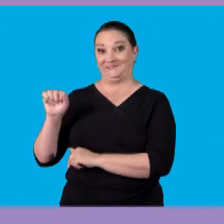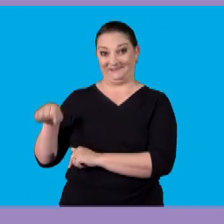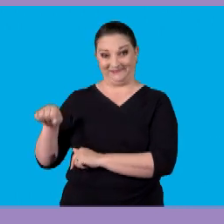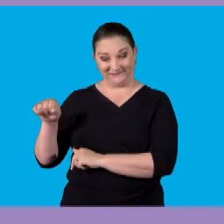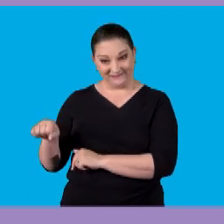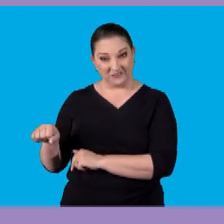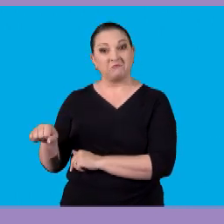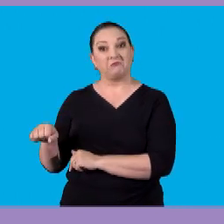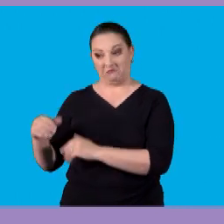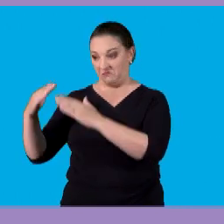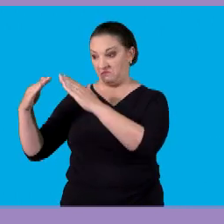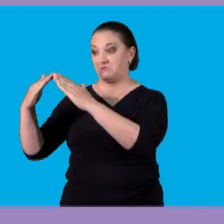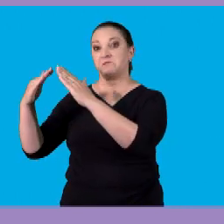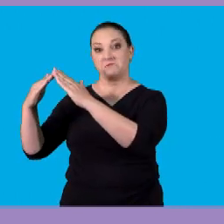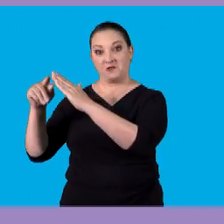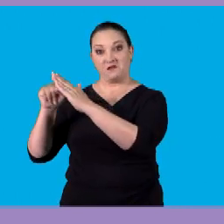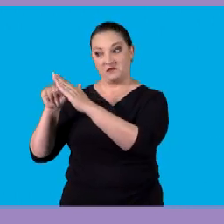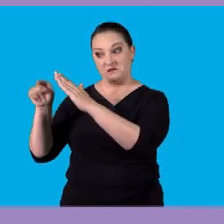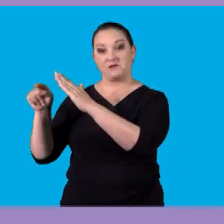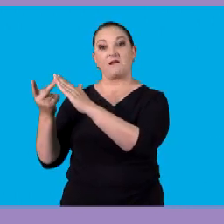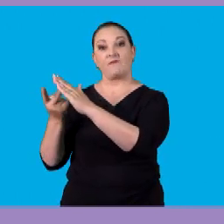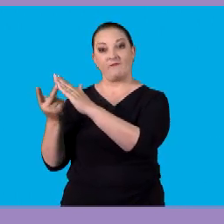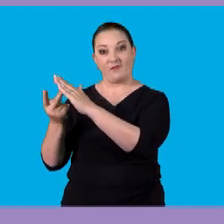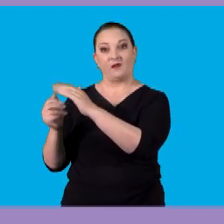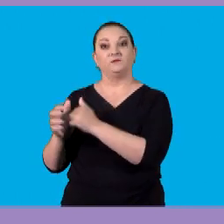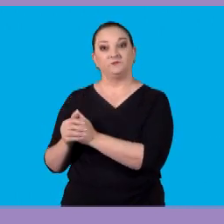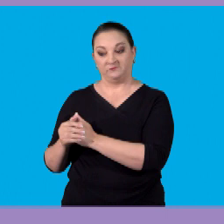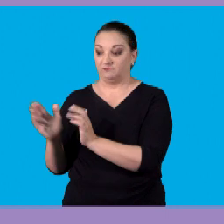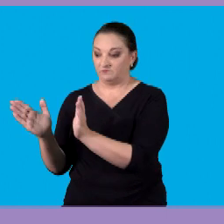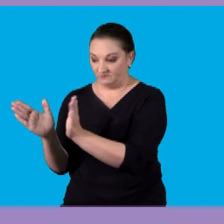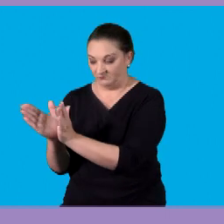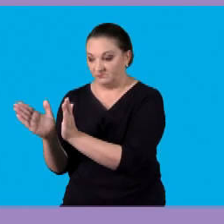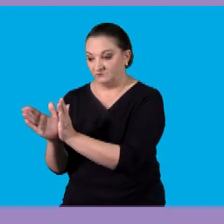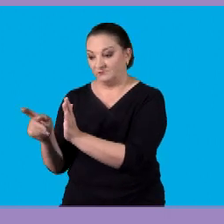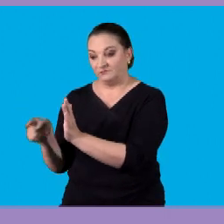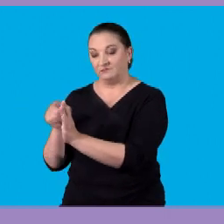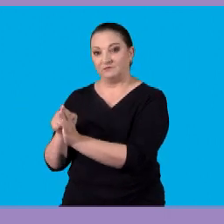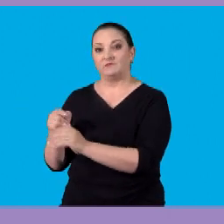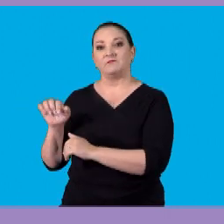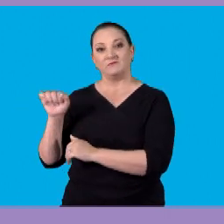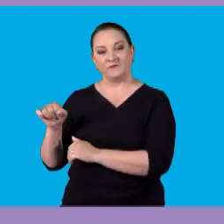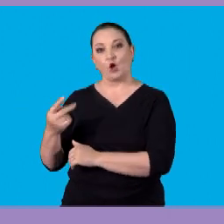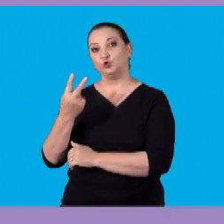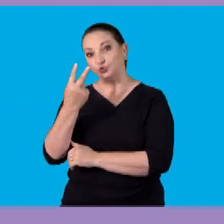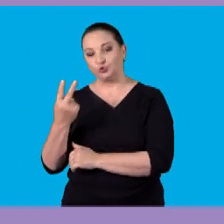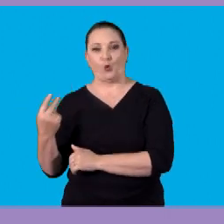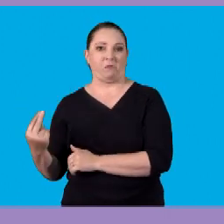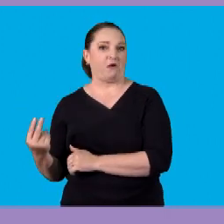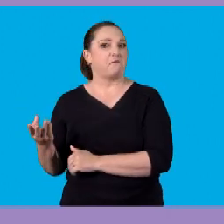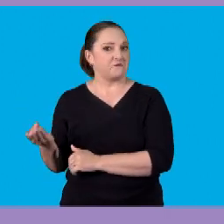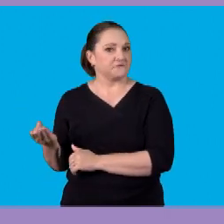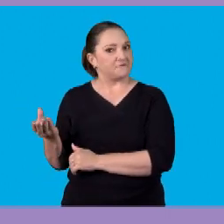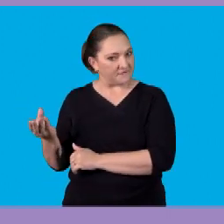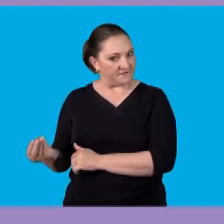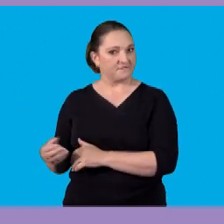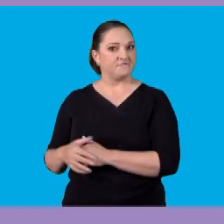equal? Yes, we can say that it does have adjacent sides that are equal. In fact, a kite has